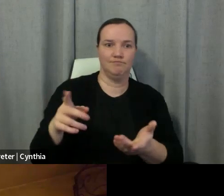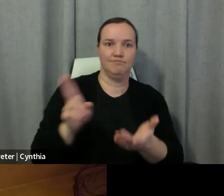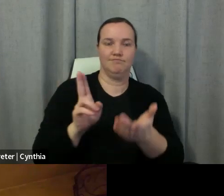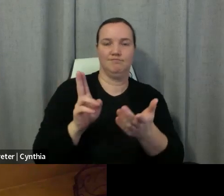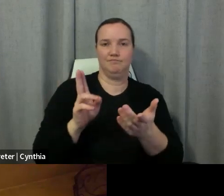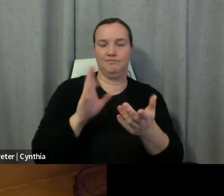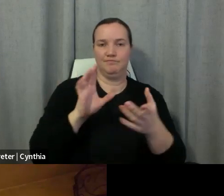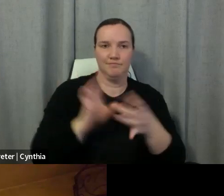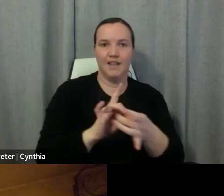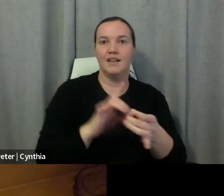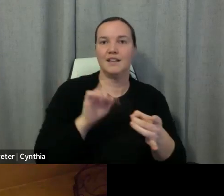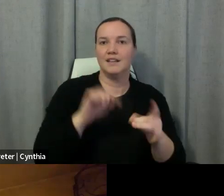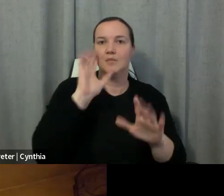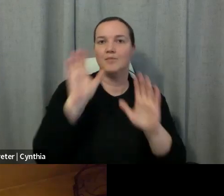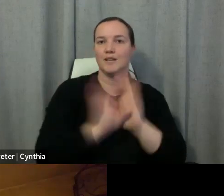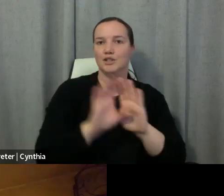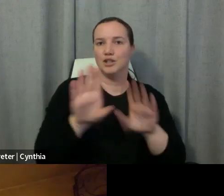really gave the